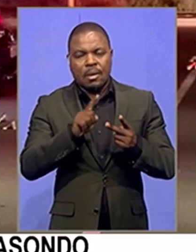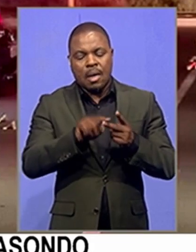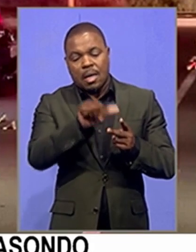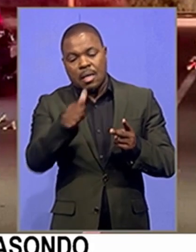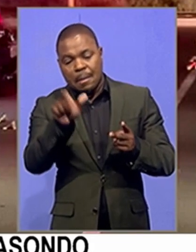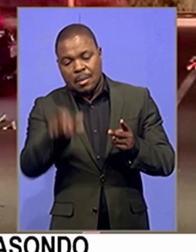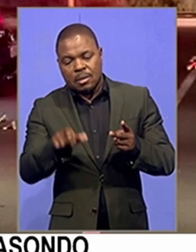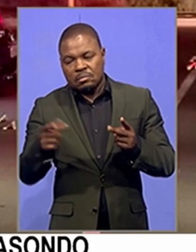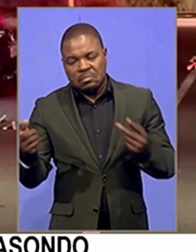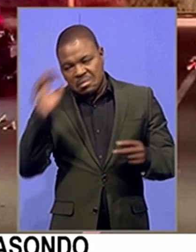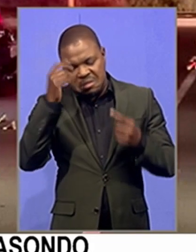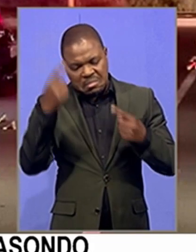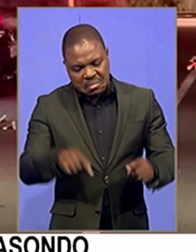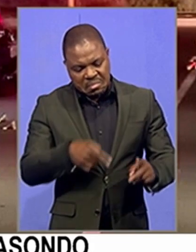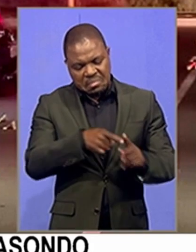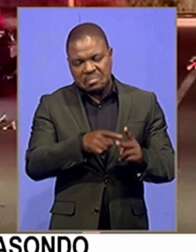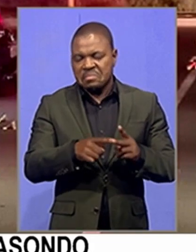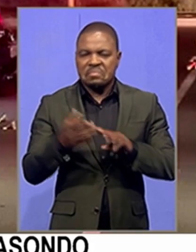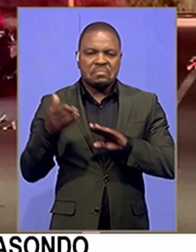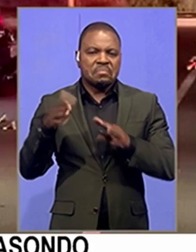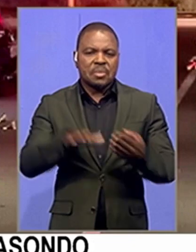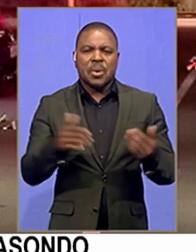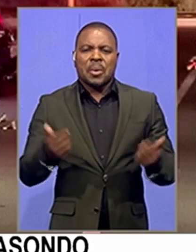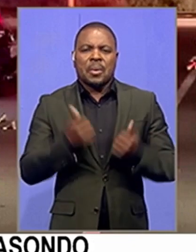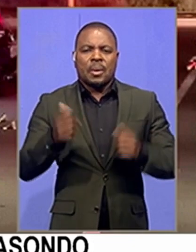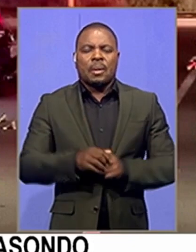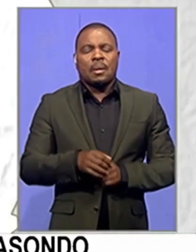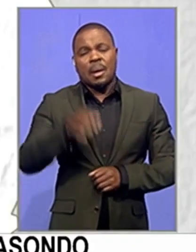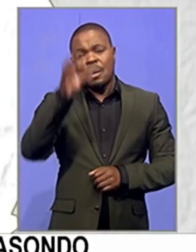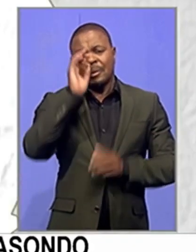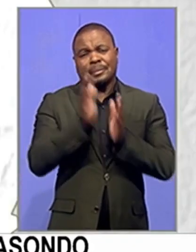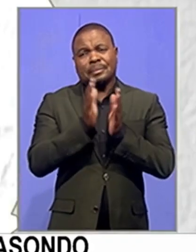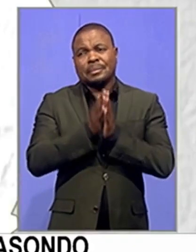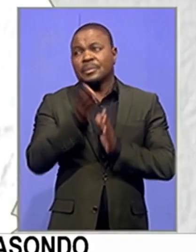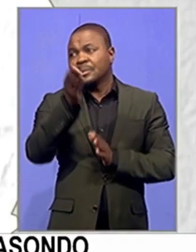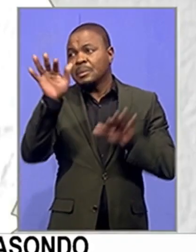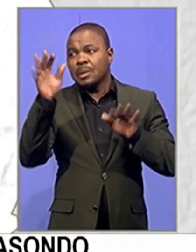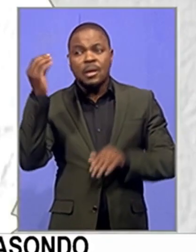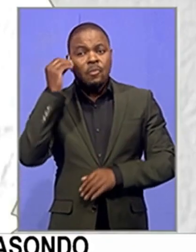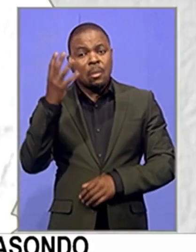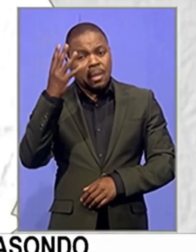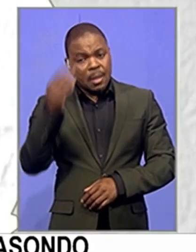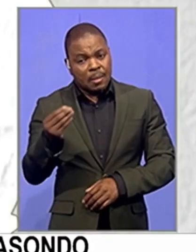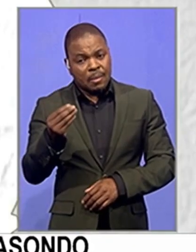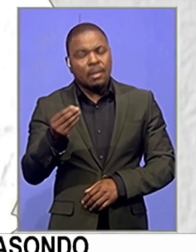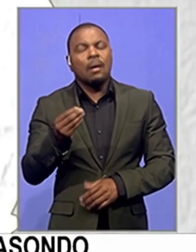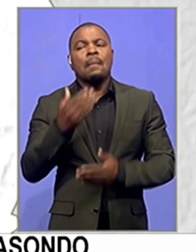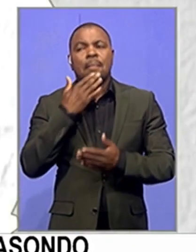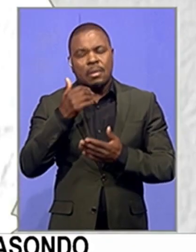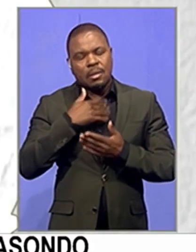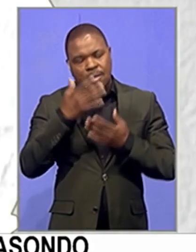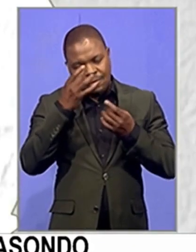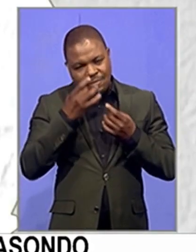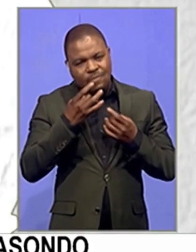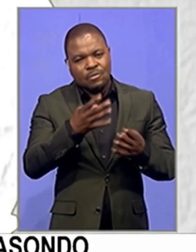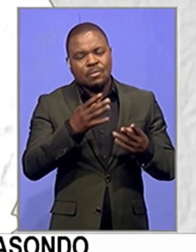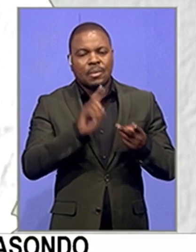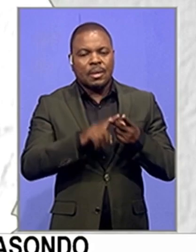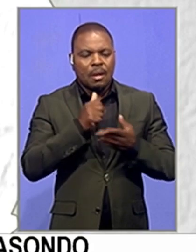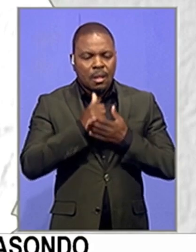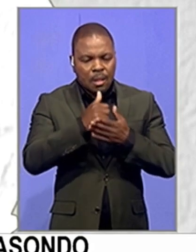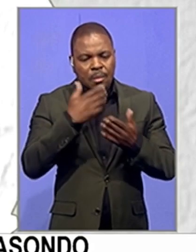were certified dead on the scene. Police appeal to anyone with information that can help in the investigation or